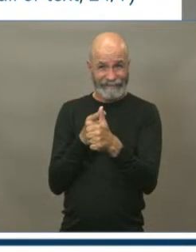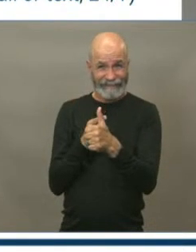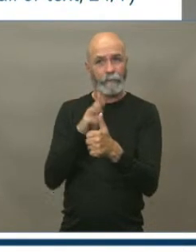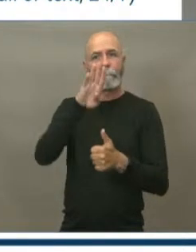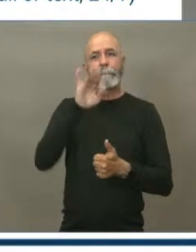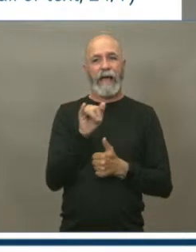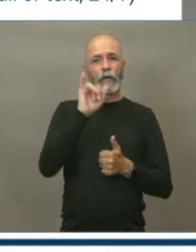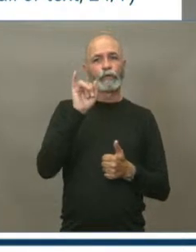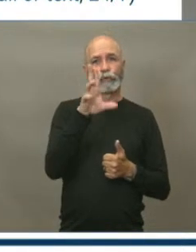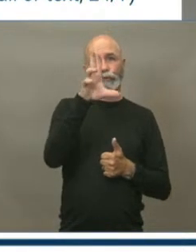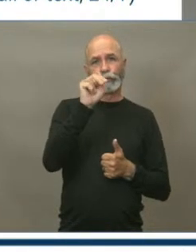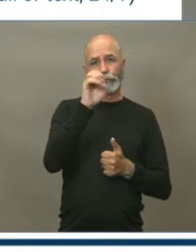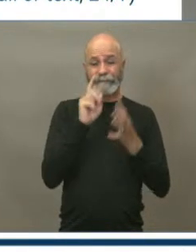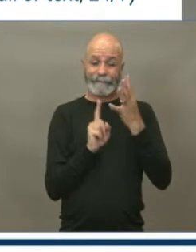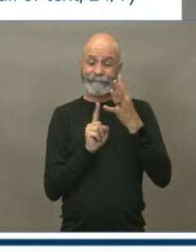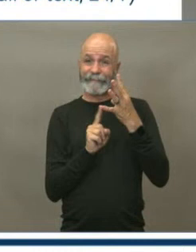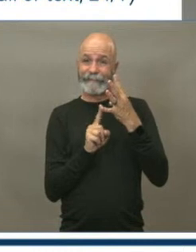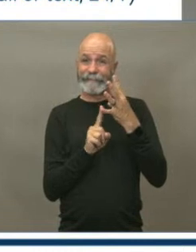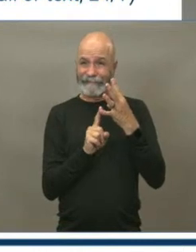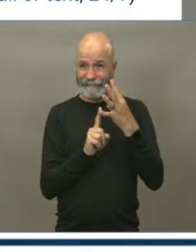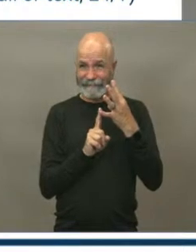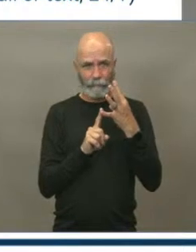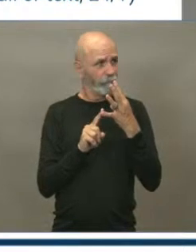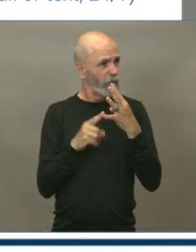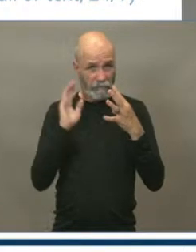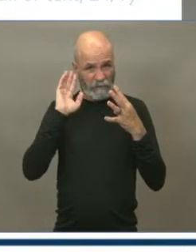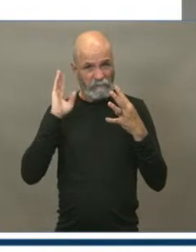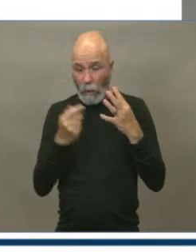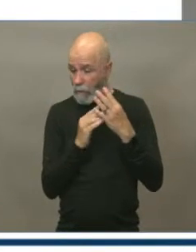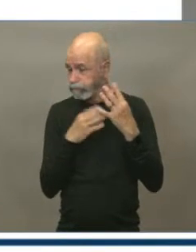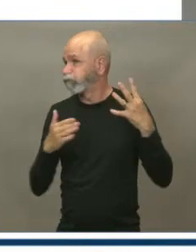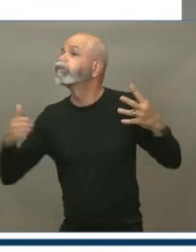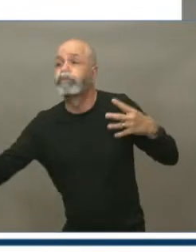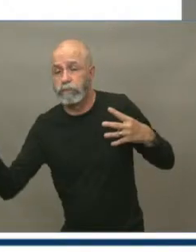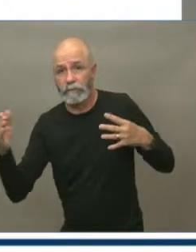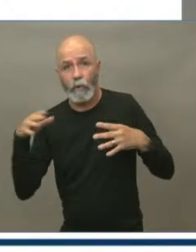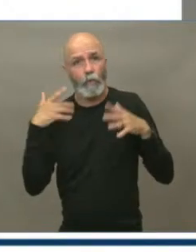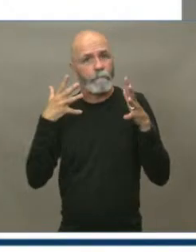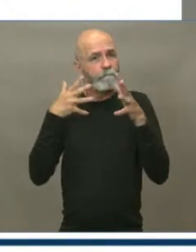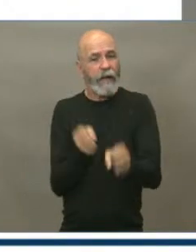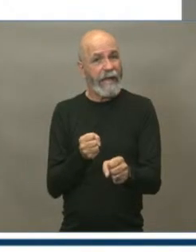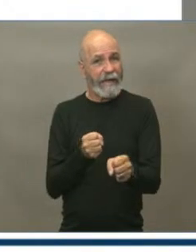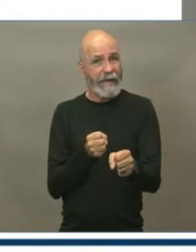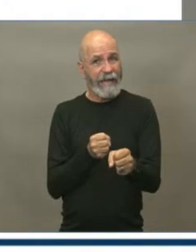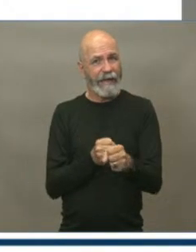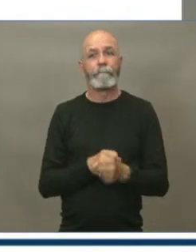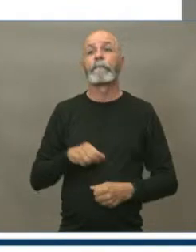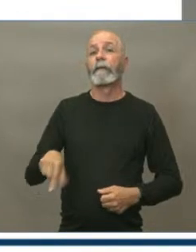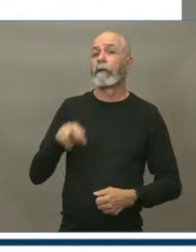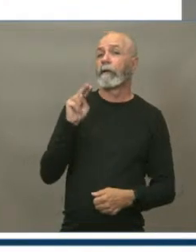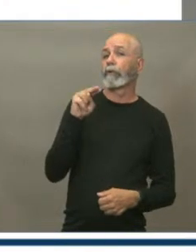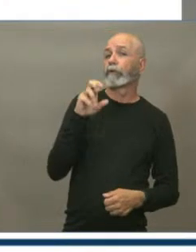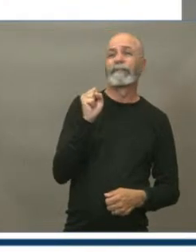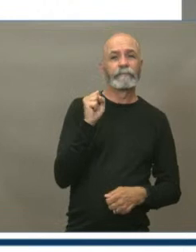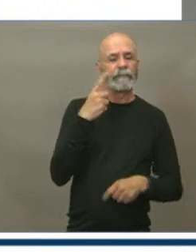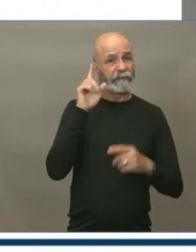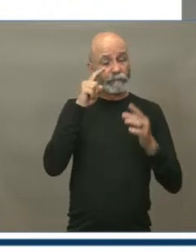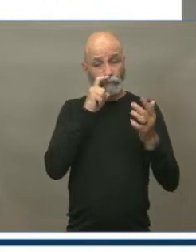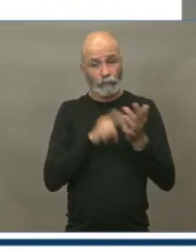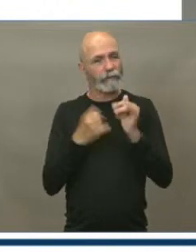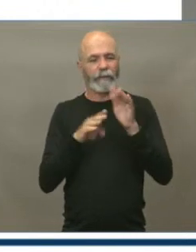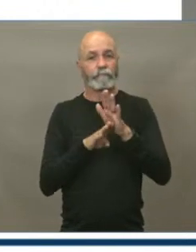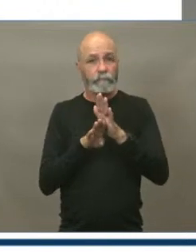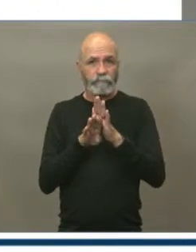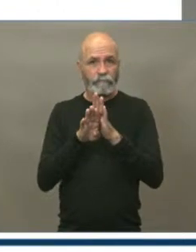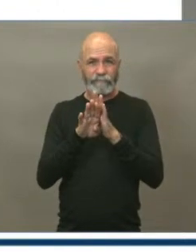track and even slightly ahead of schedule. Nova Scotia has one of the highest vaccination growth rates in the country.